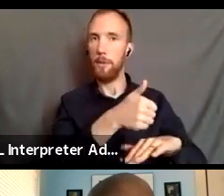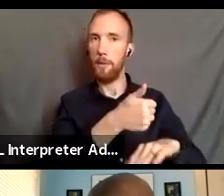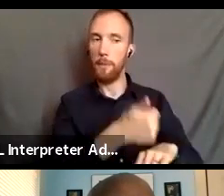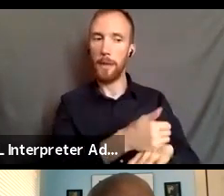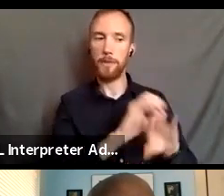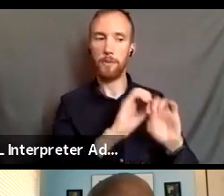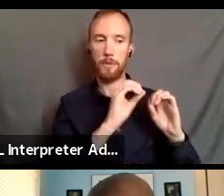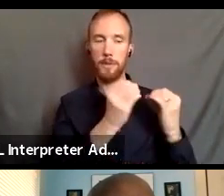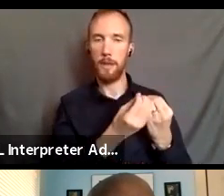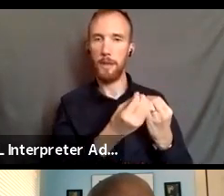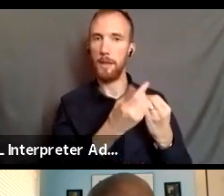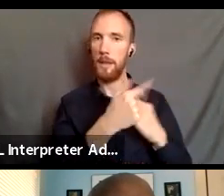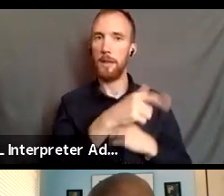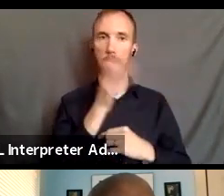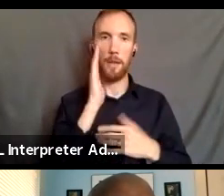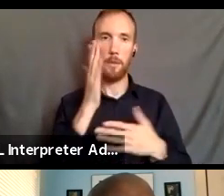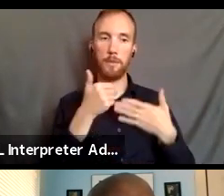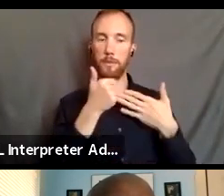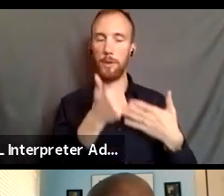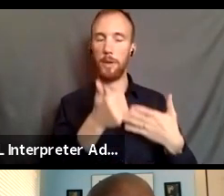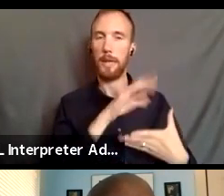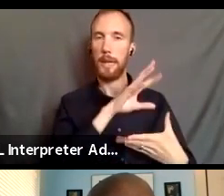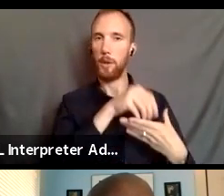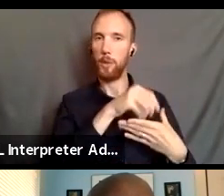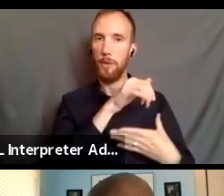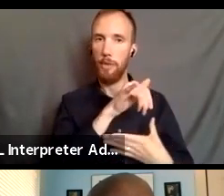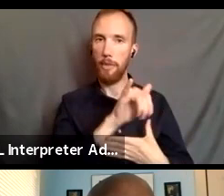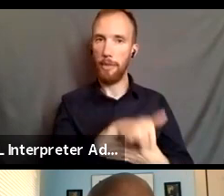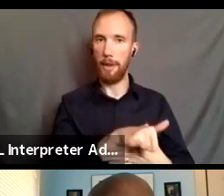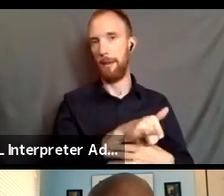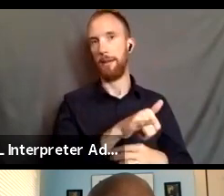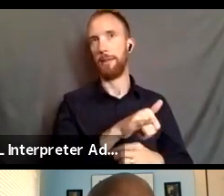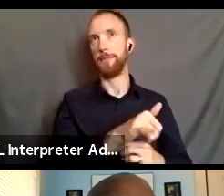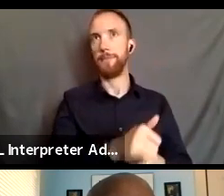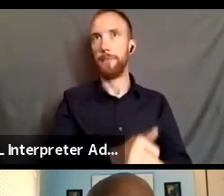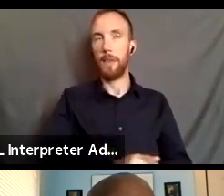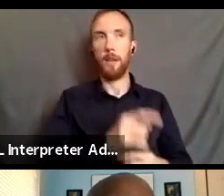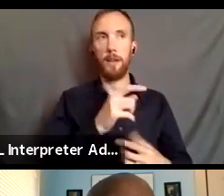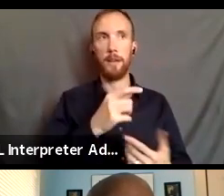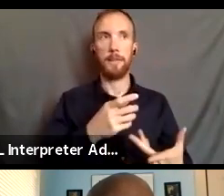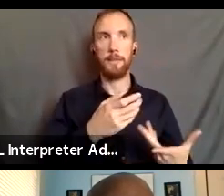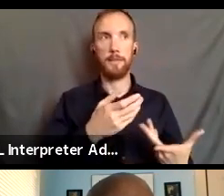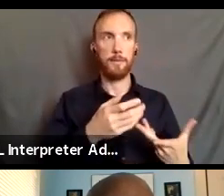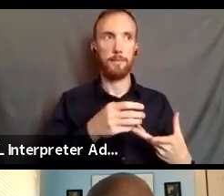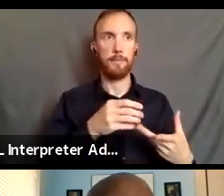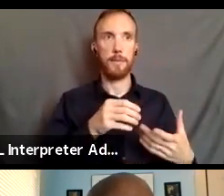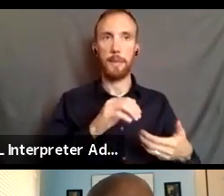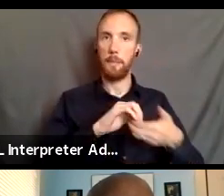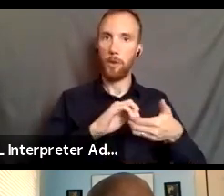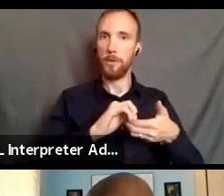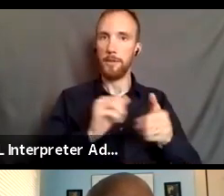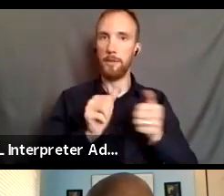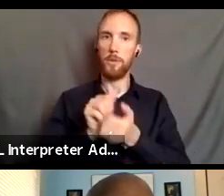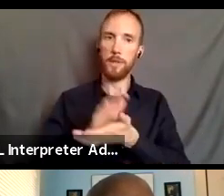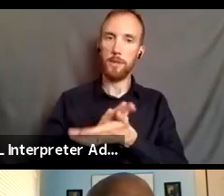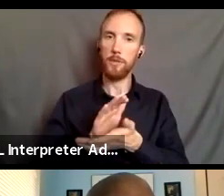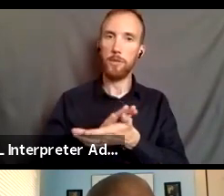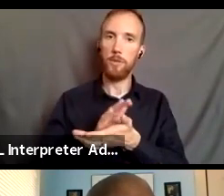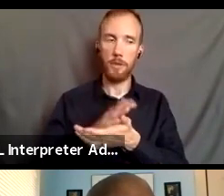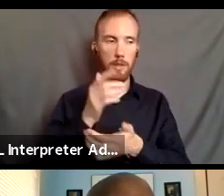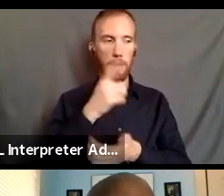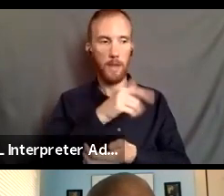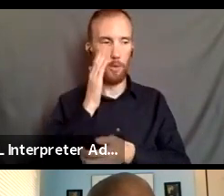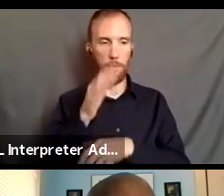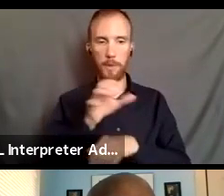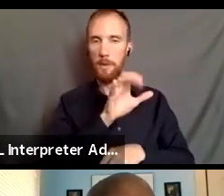to roll that into their work that they currently do again in partnership with the school we're very excited about that and i think that for